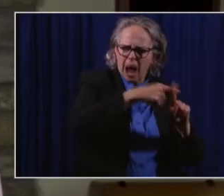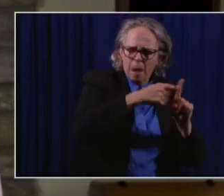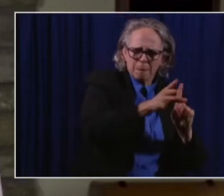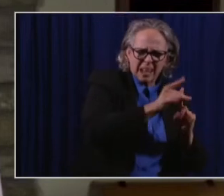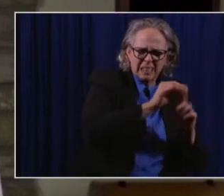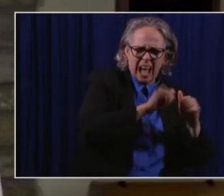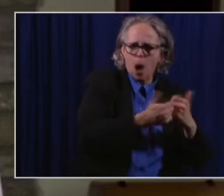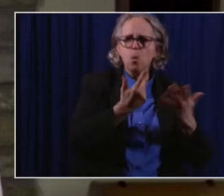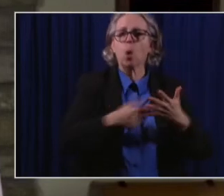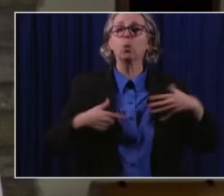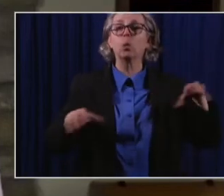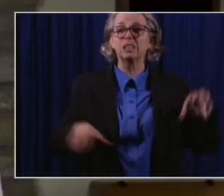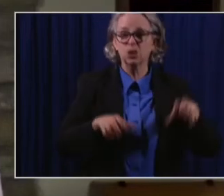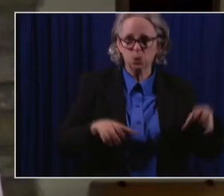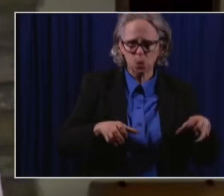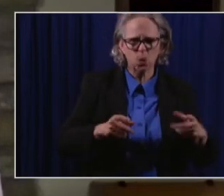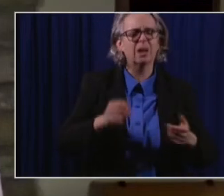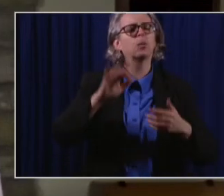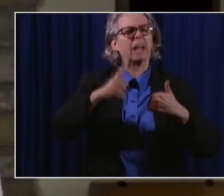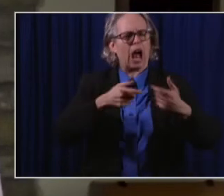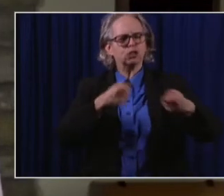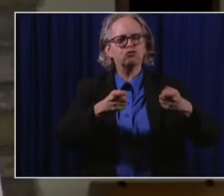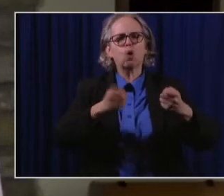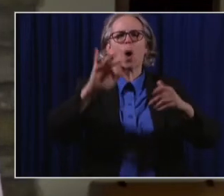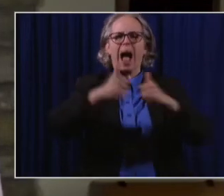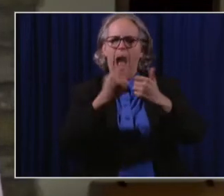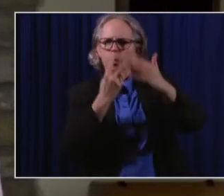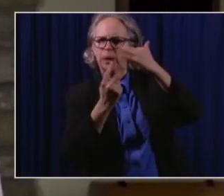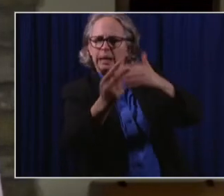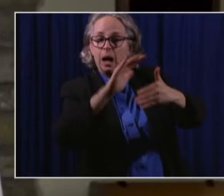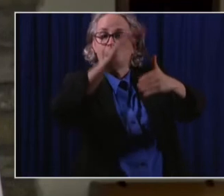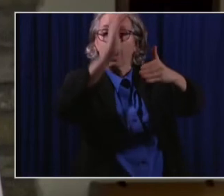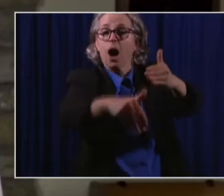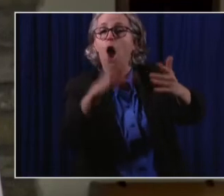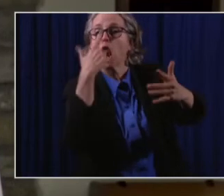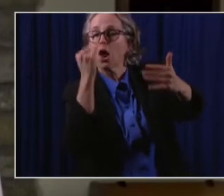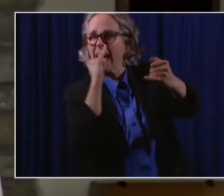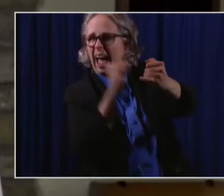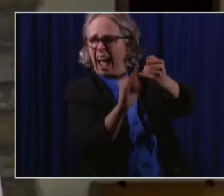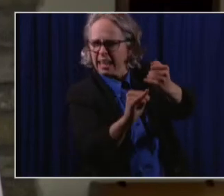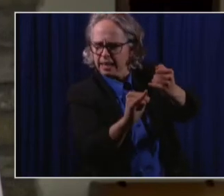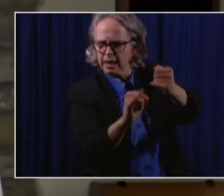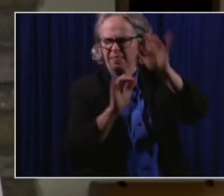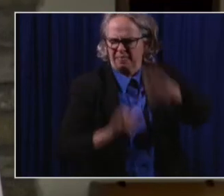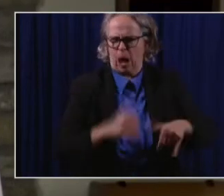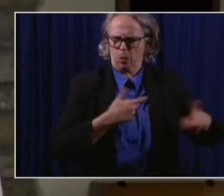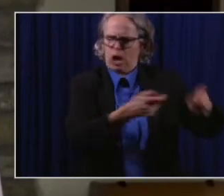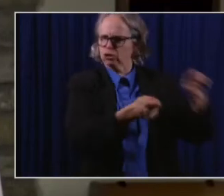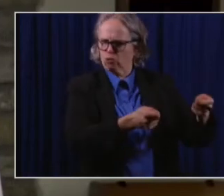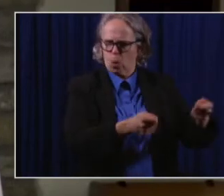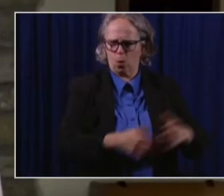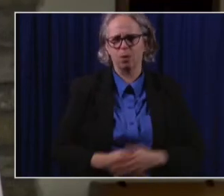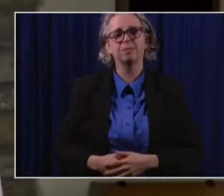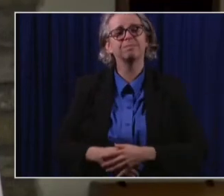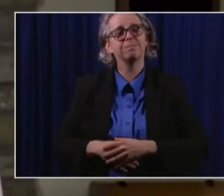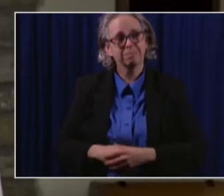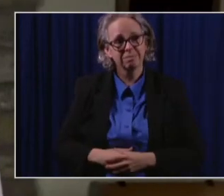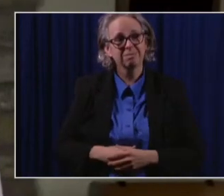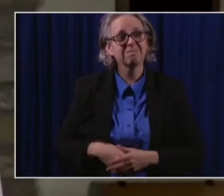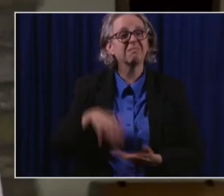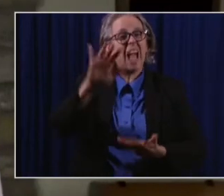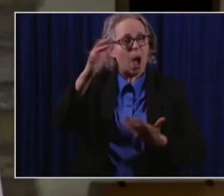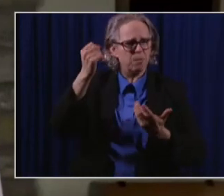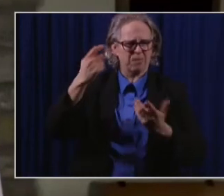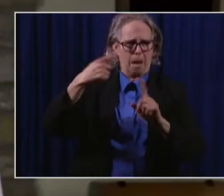Let me also talk about a couple other numbers. Our positivity number today is 5.4, and our